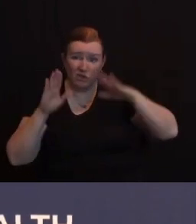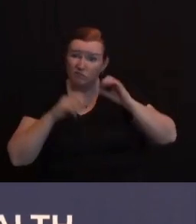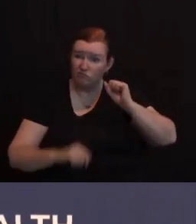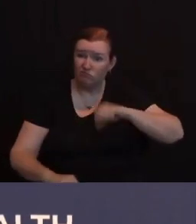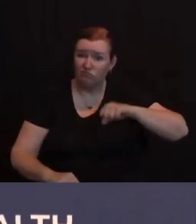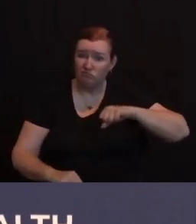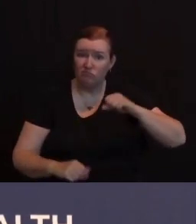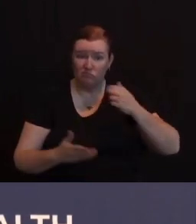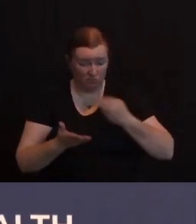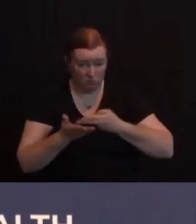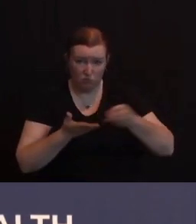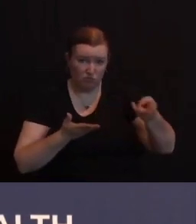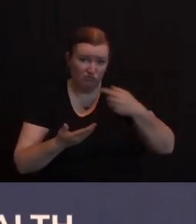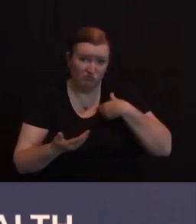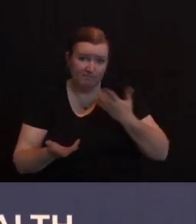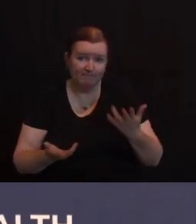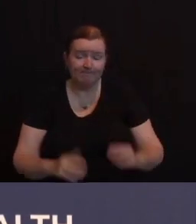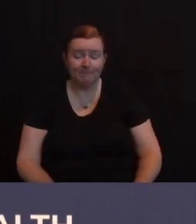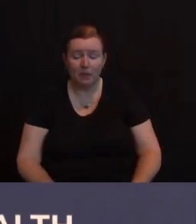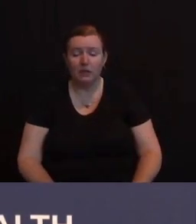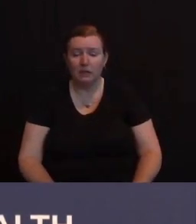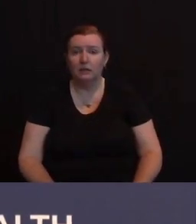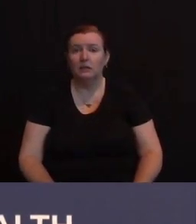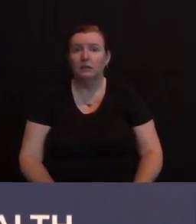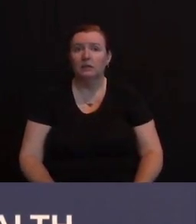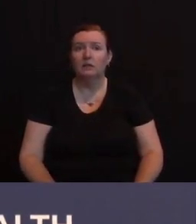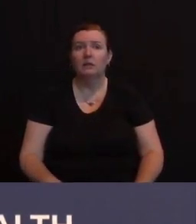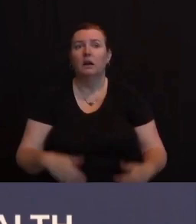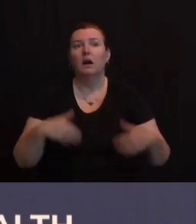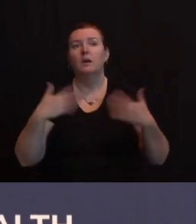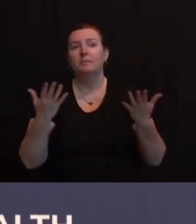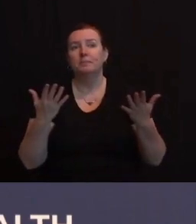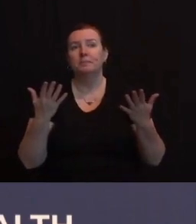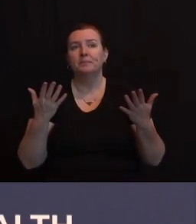I don't have a specific